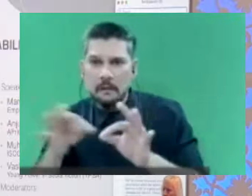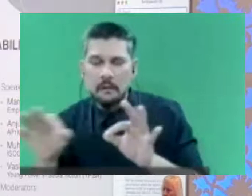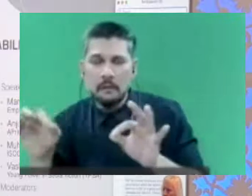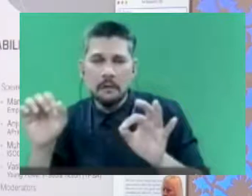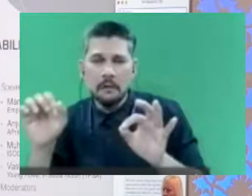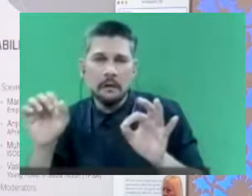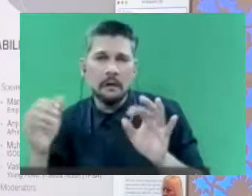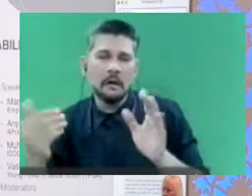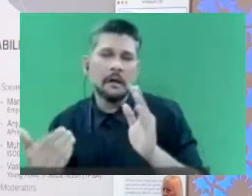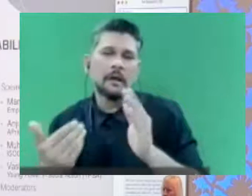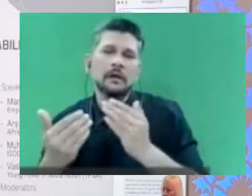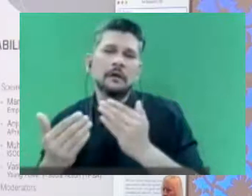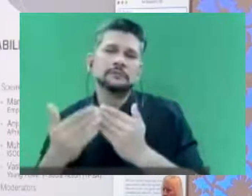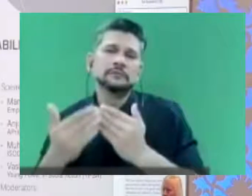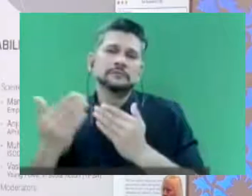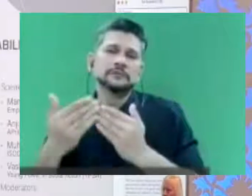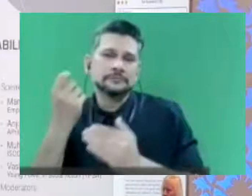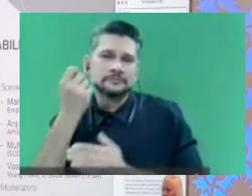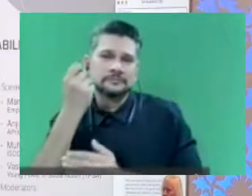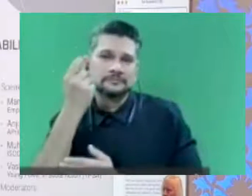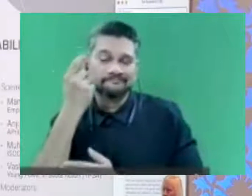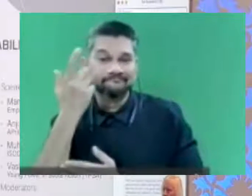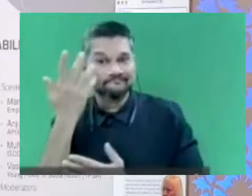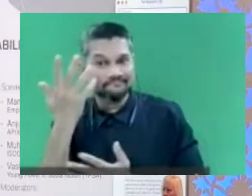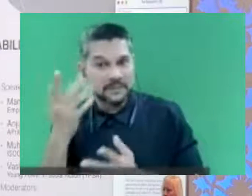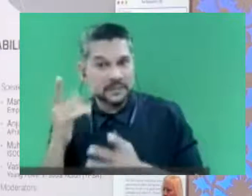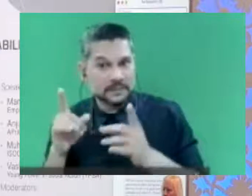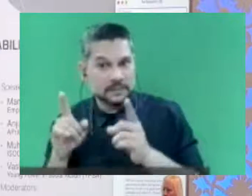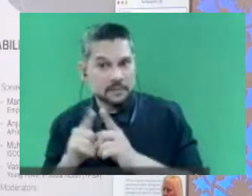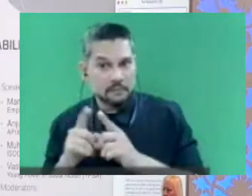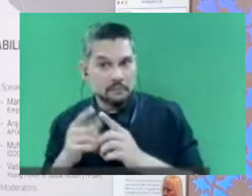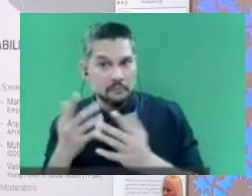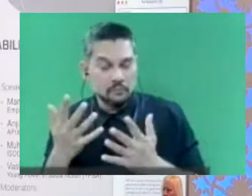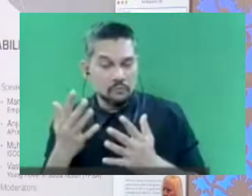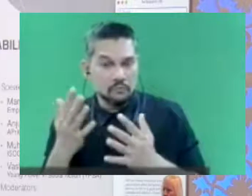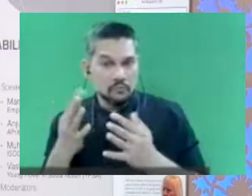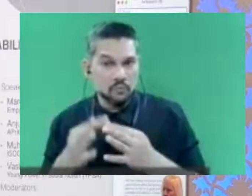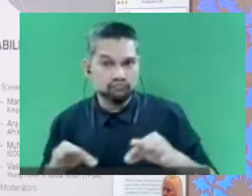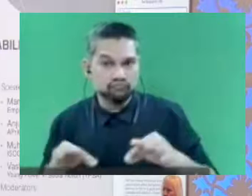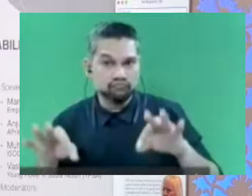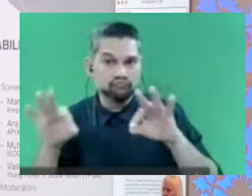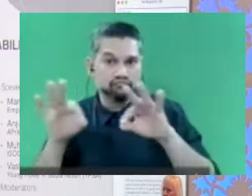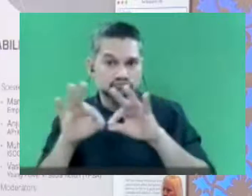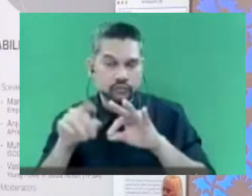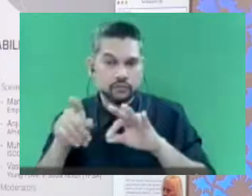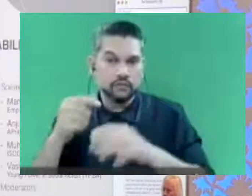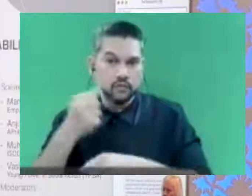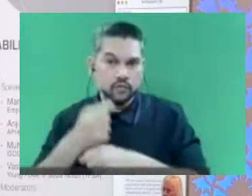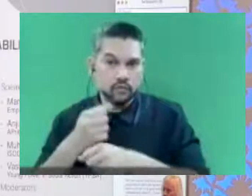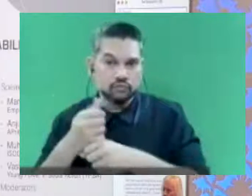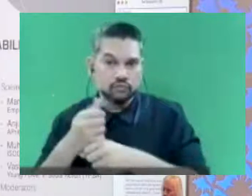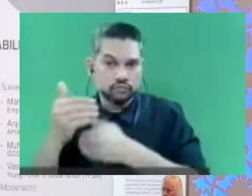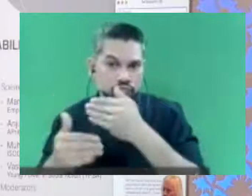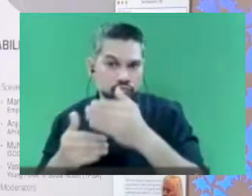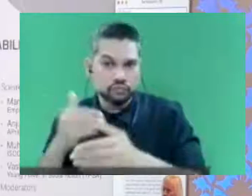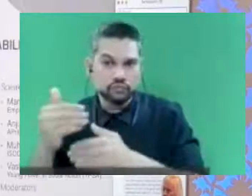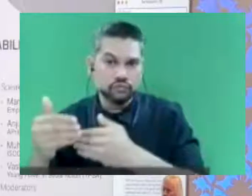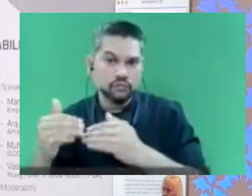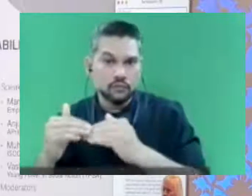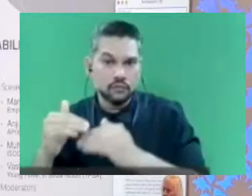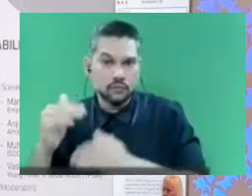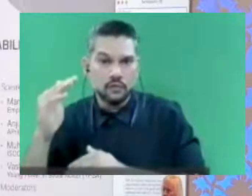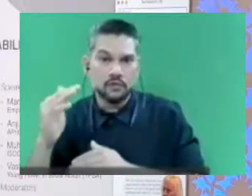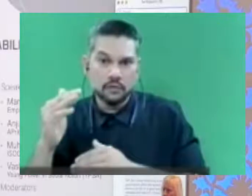is really important to recognize that the implementing itself is beneficial for all instead of for